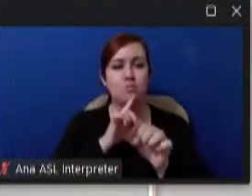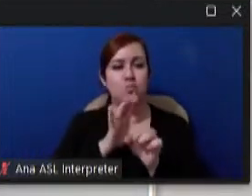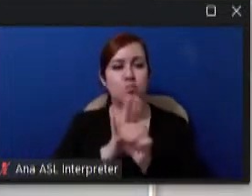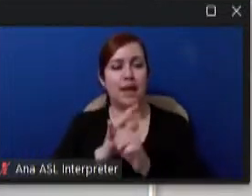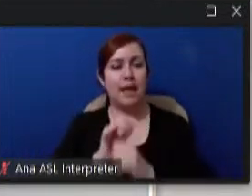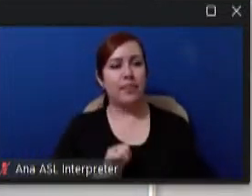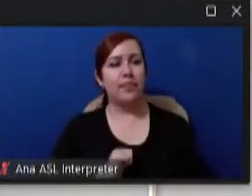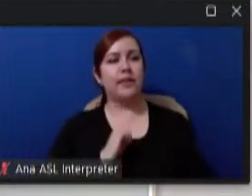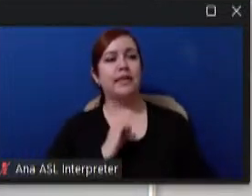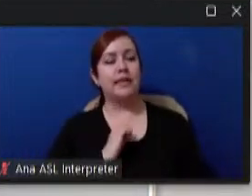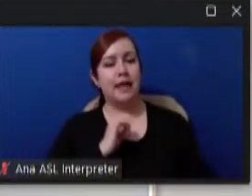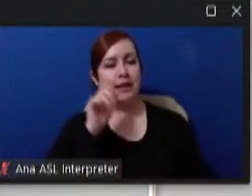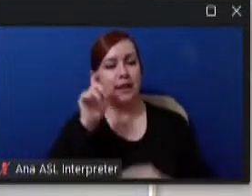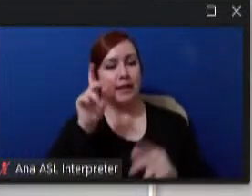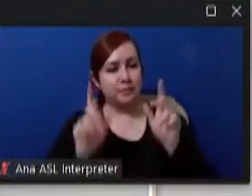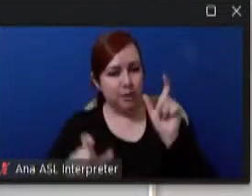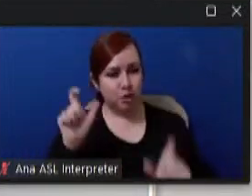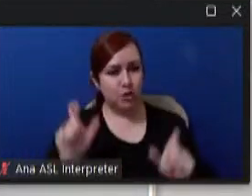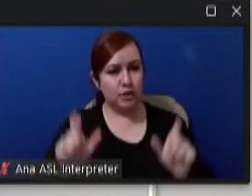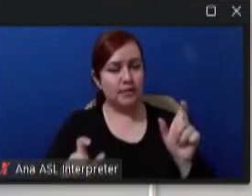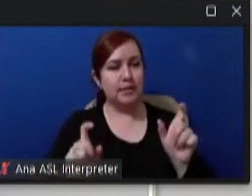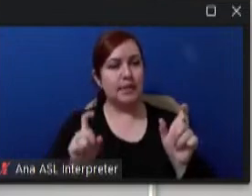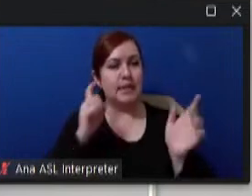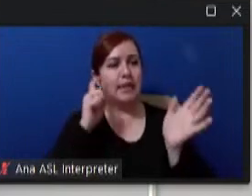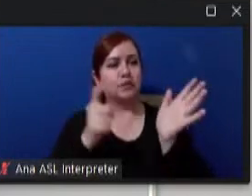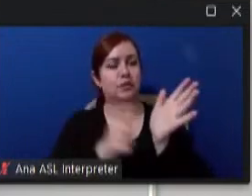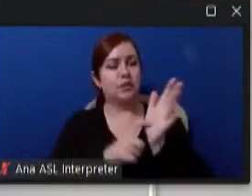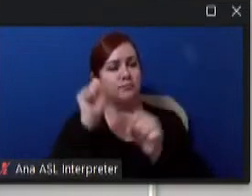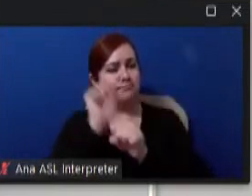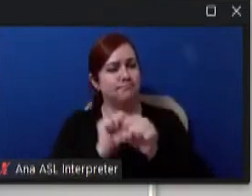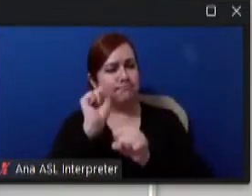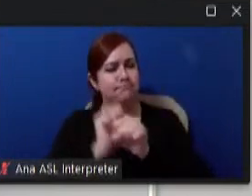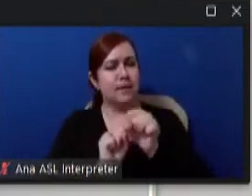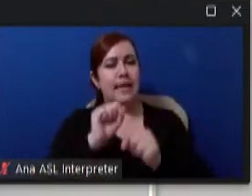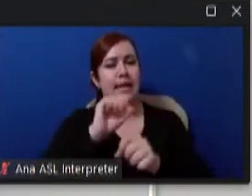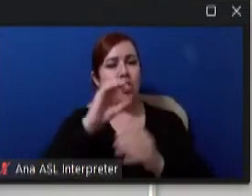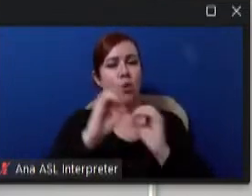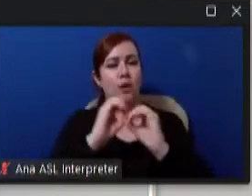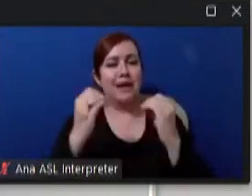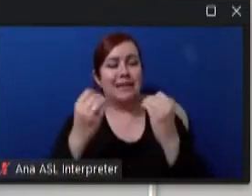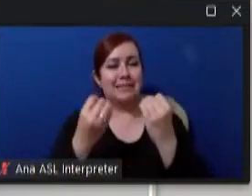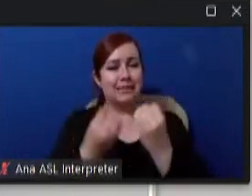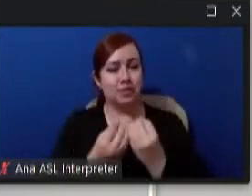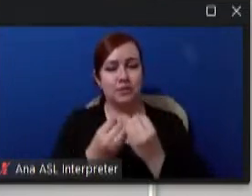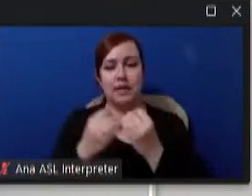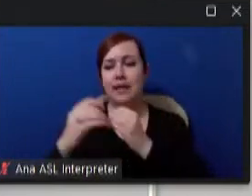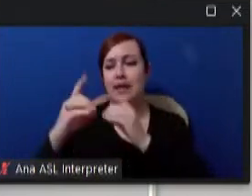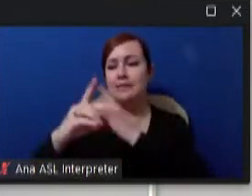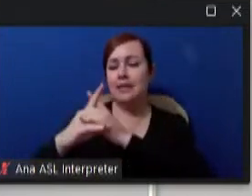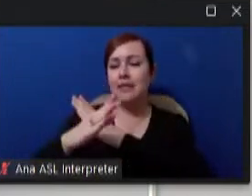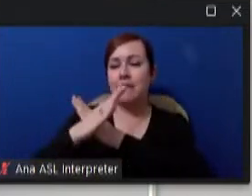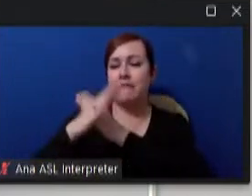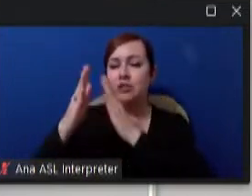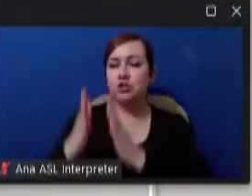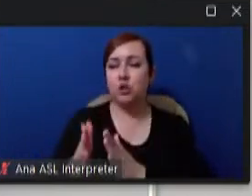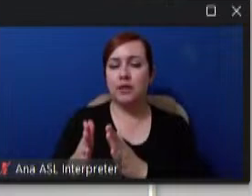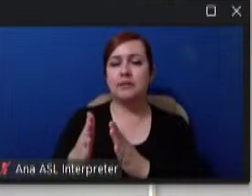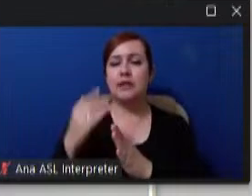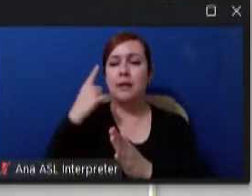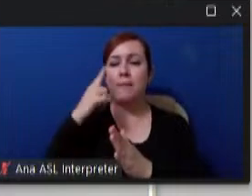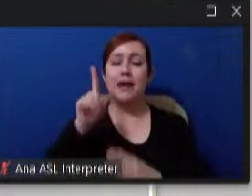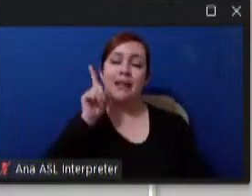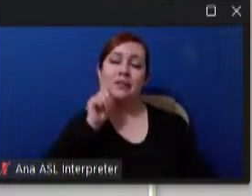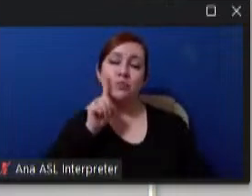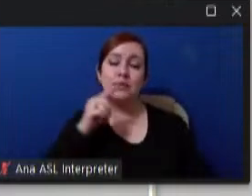pro of the dignity of people, and we acknowledge the work done by people who defend